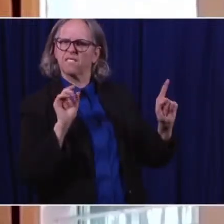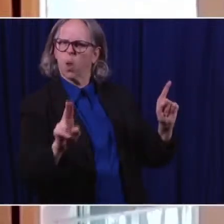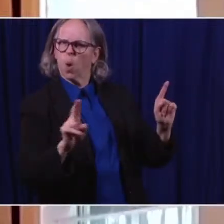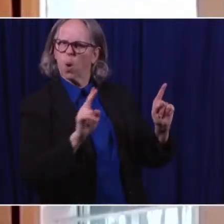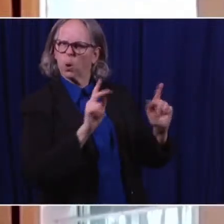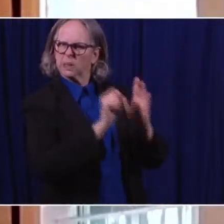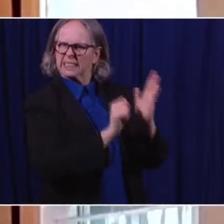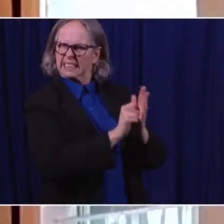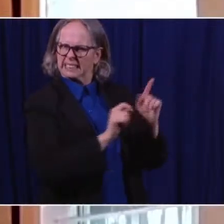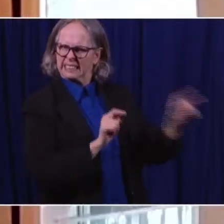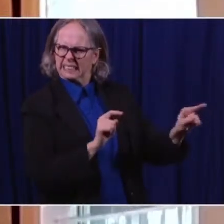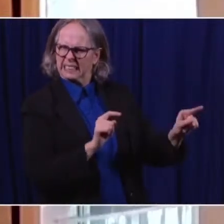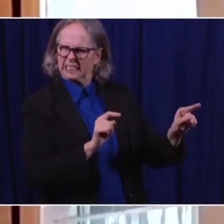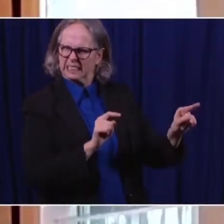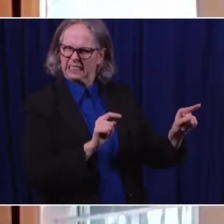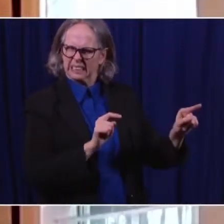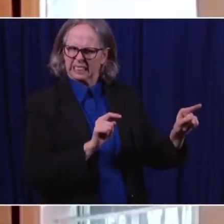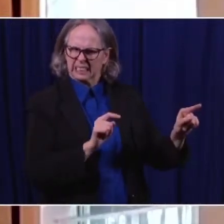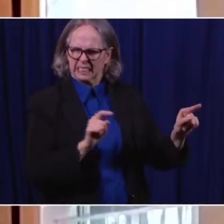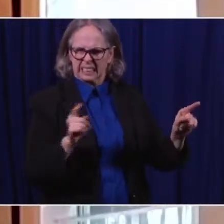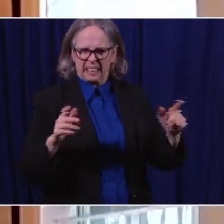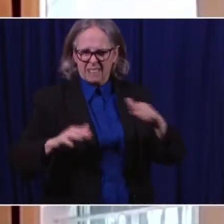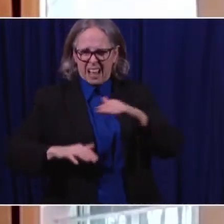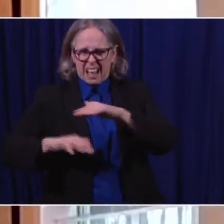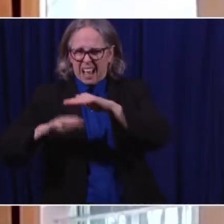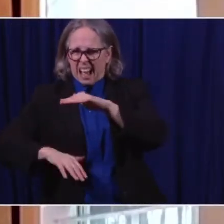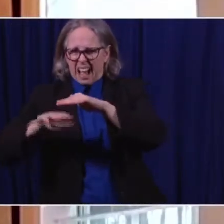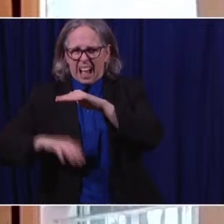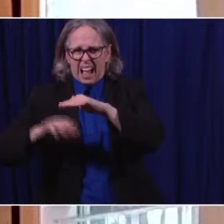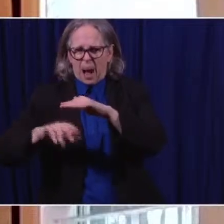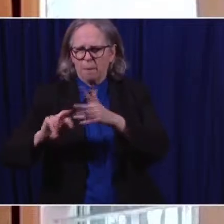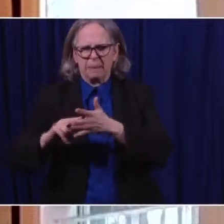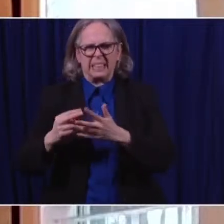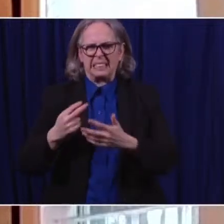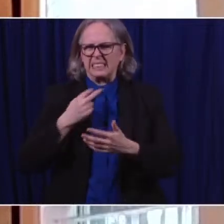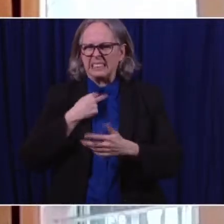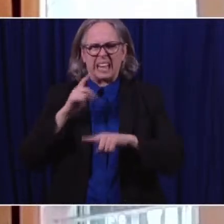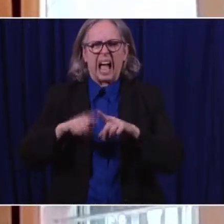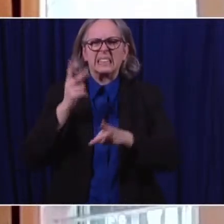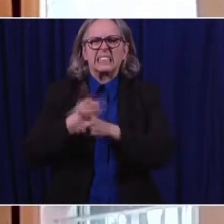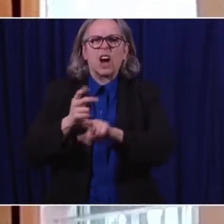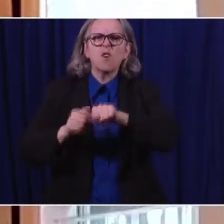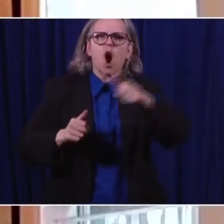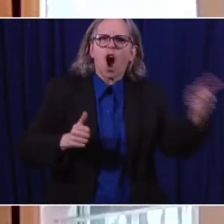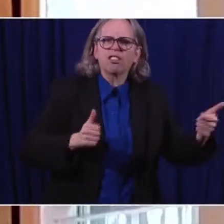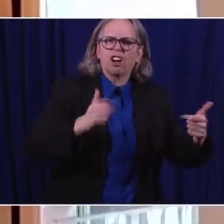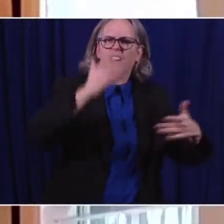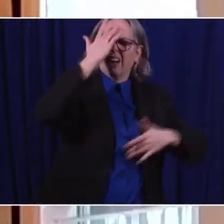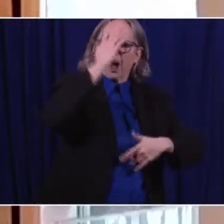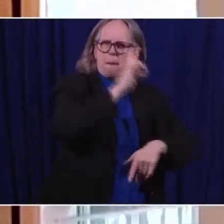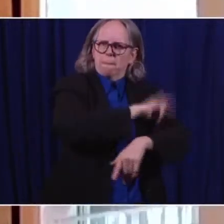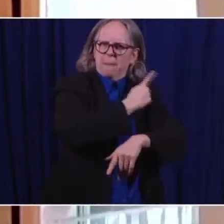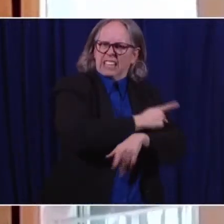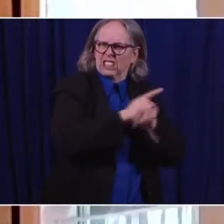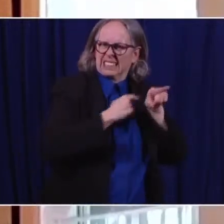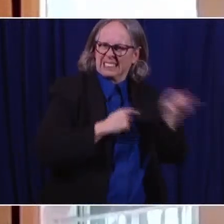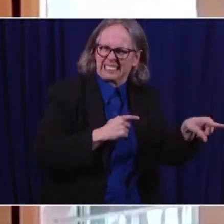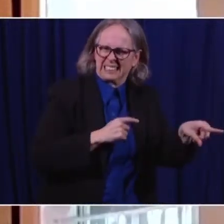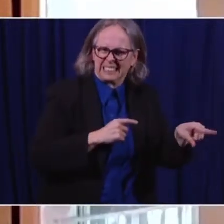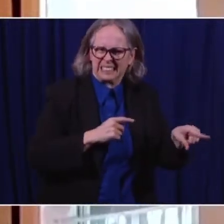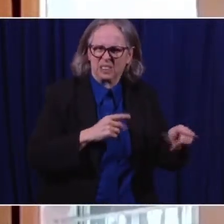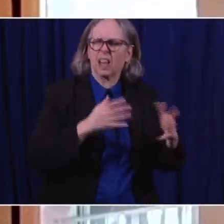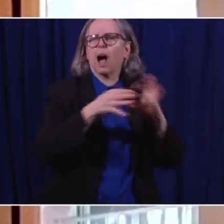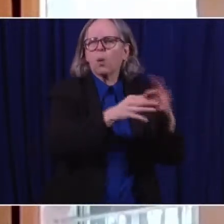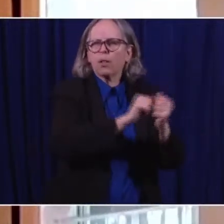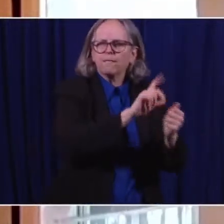care, especially things like routine diagnostic and procedural care. They do it, but it's under a lot of strain. When they